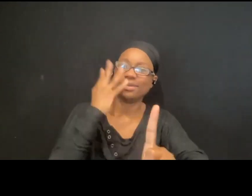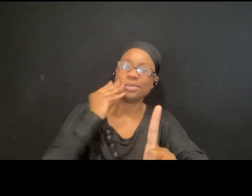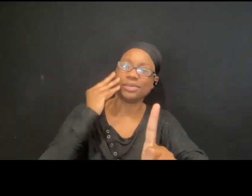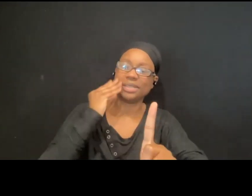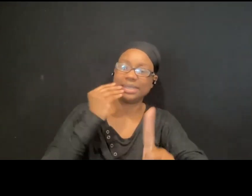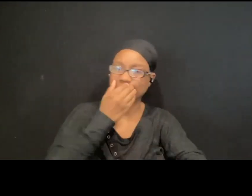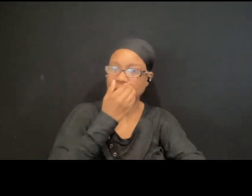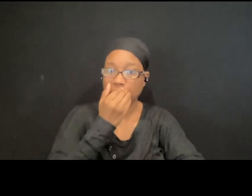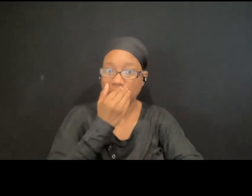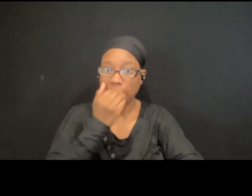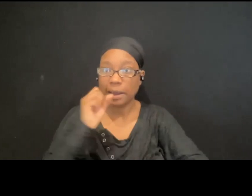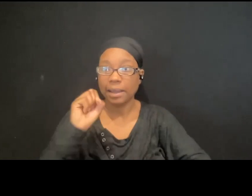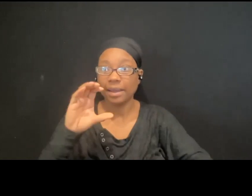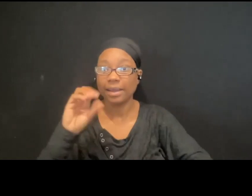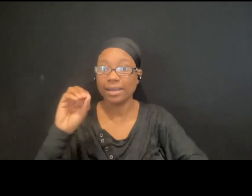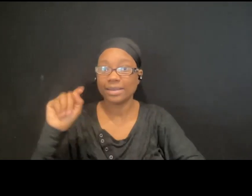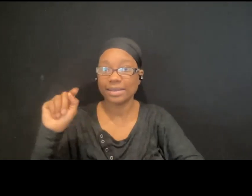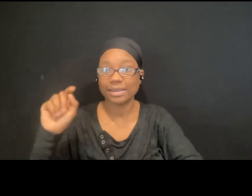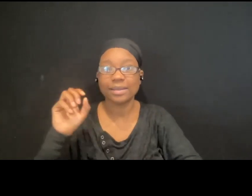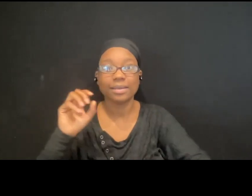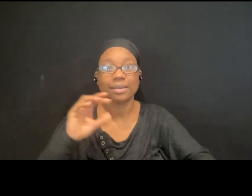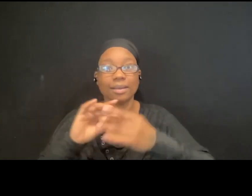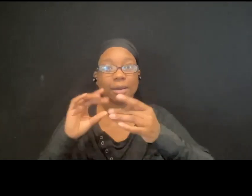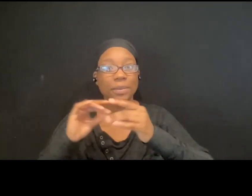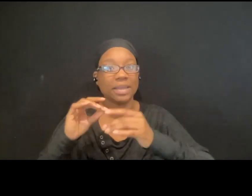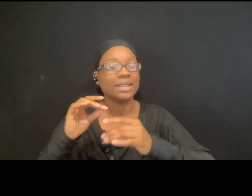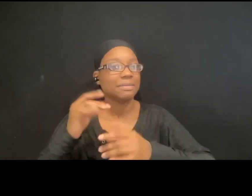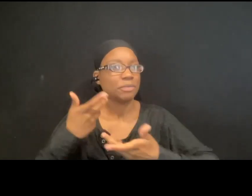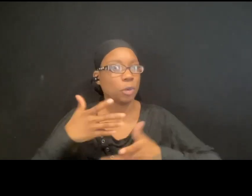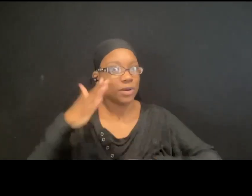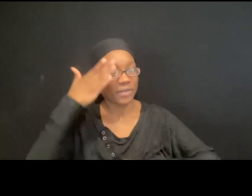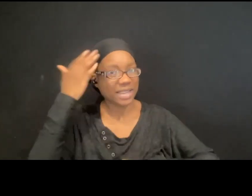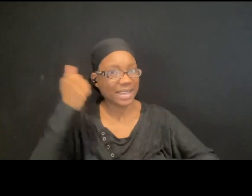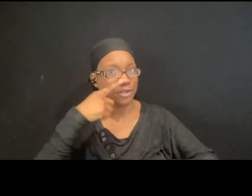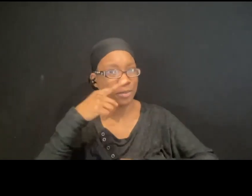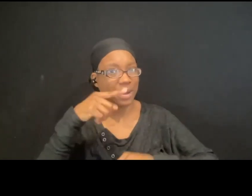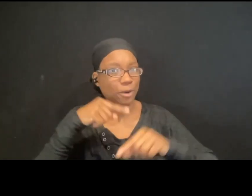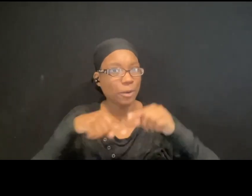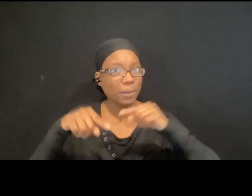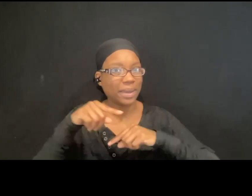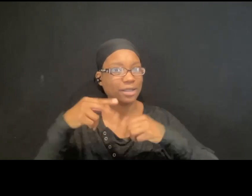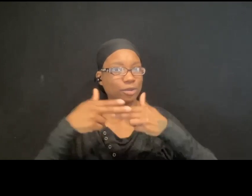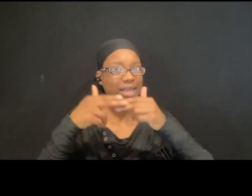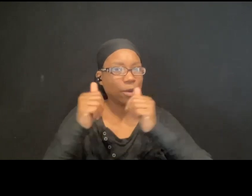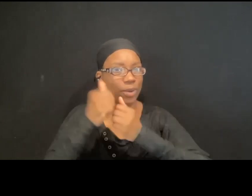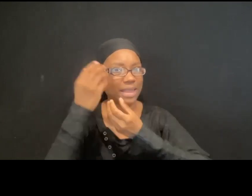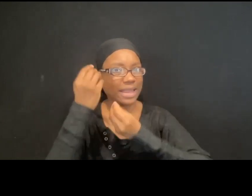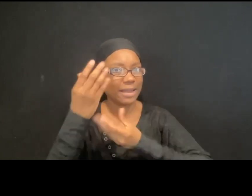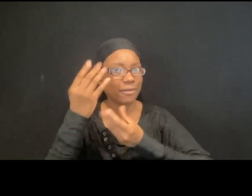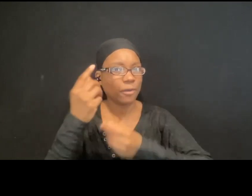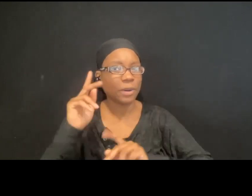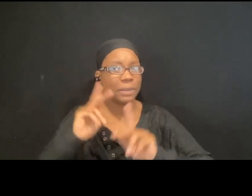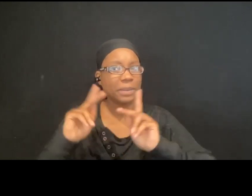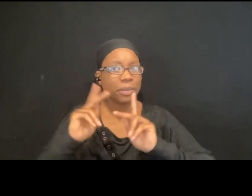Also, before we forget, if you wanted to go back to that slide with the info so people can send